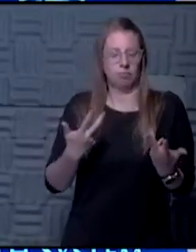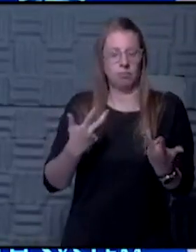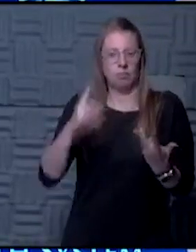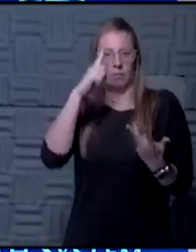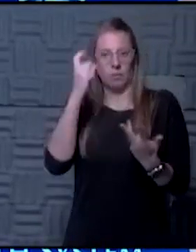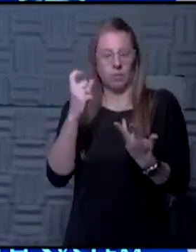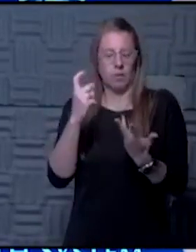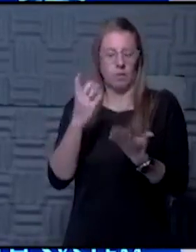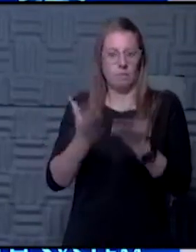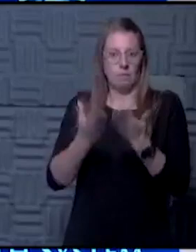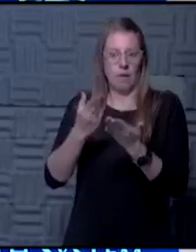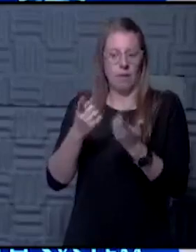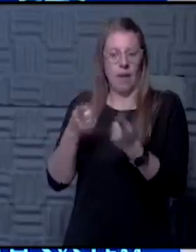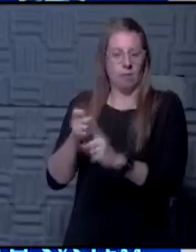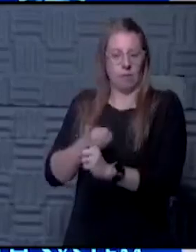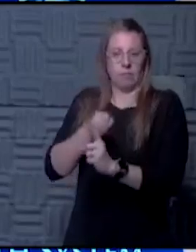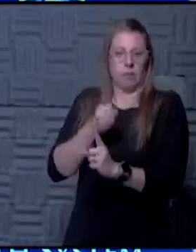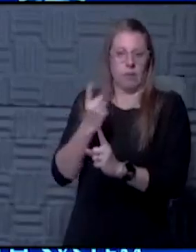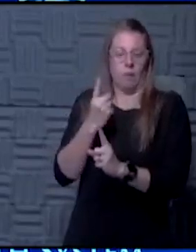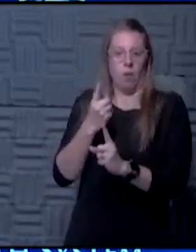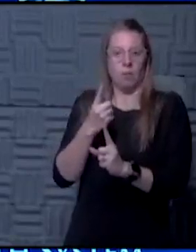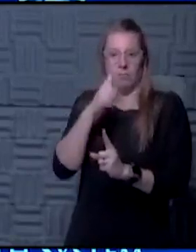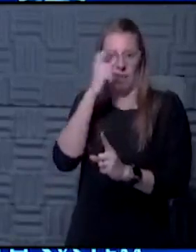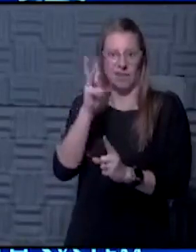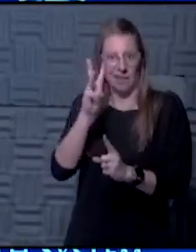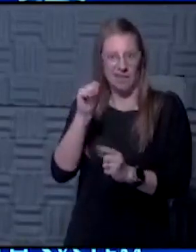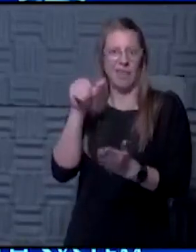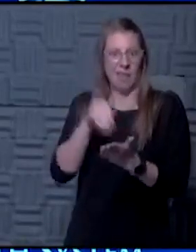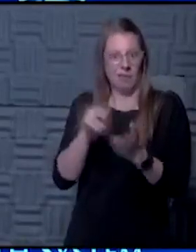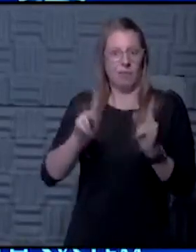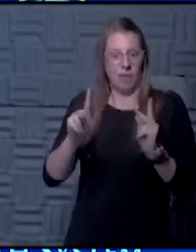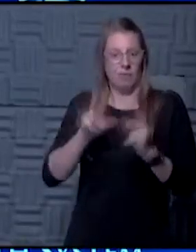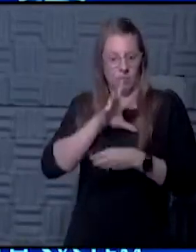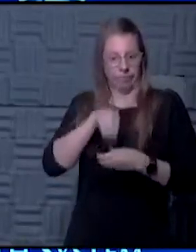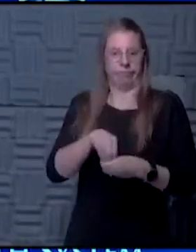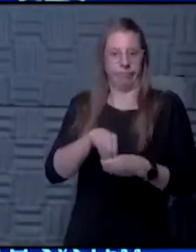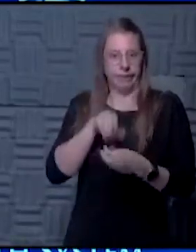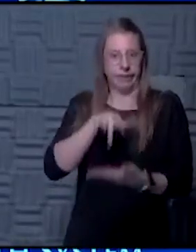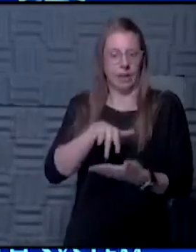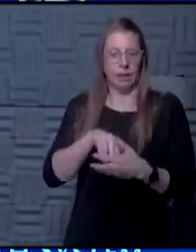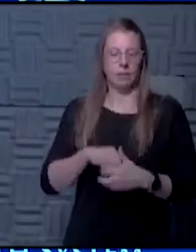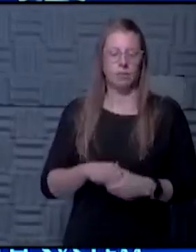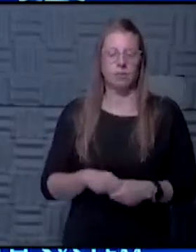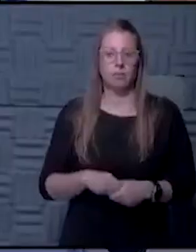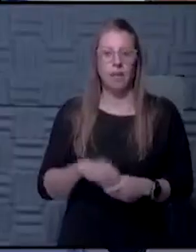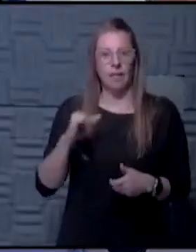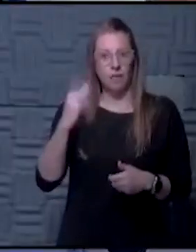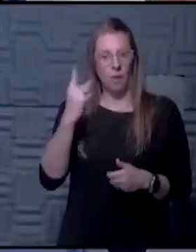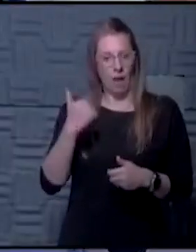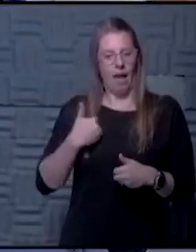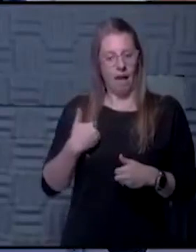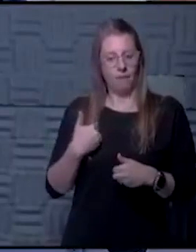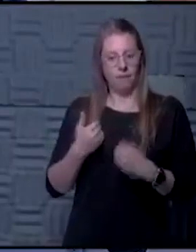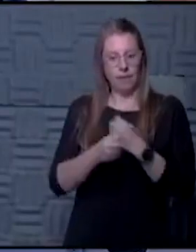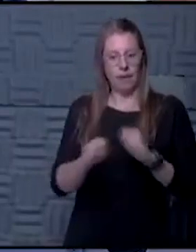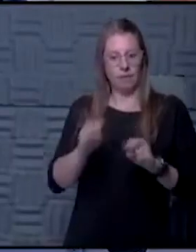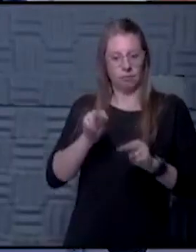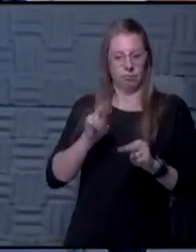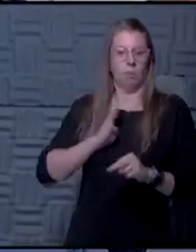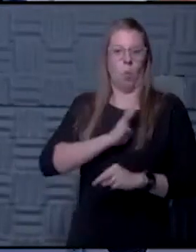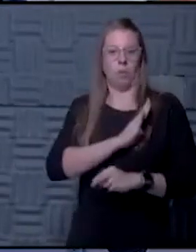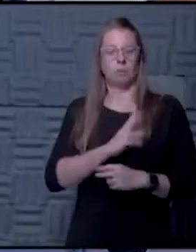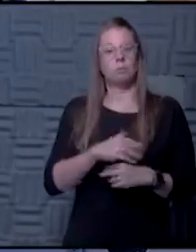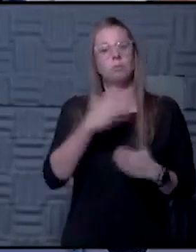someone when you have 60,000 people in a trial? And that's what they have to go figure out. And that's why you have a data safety monitoring board. I think we don't even know if this